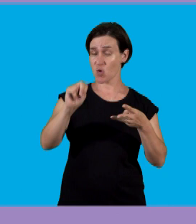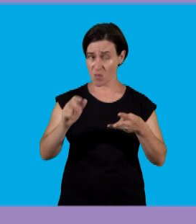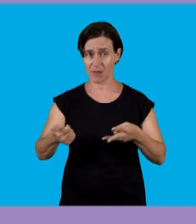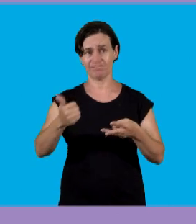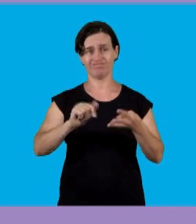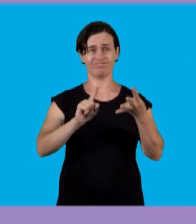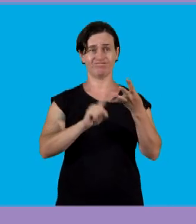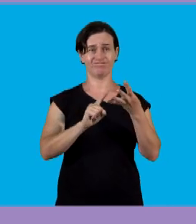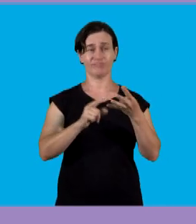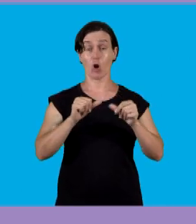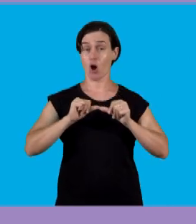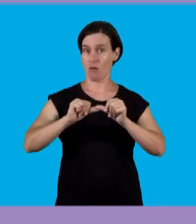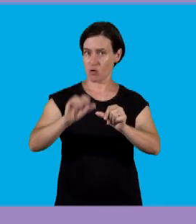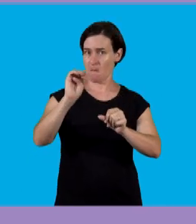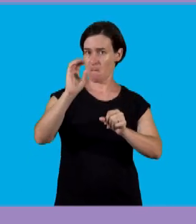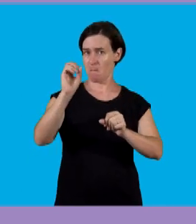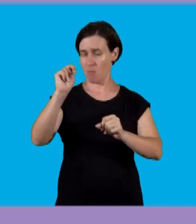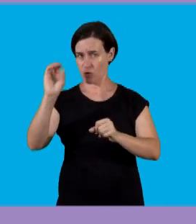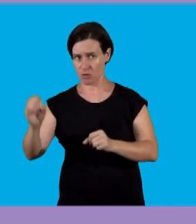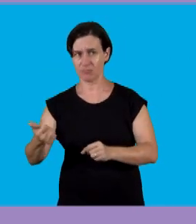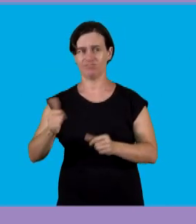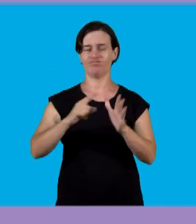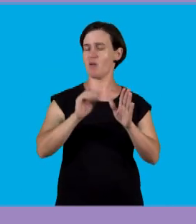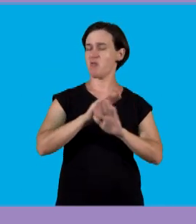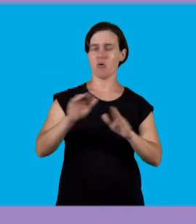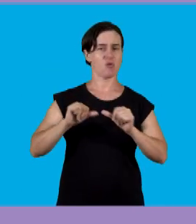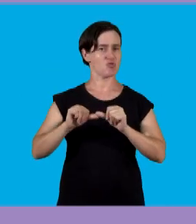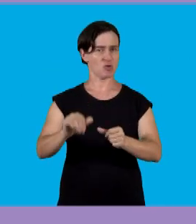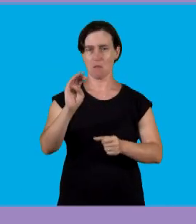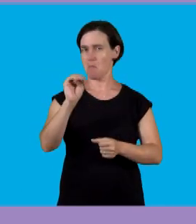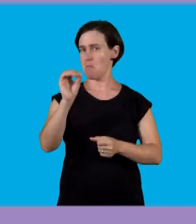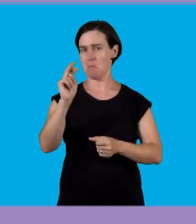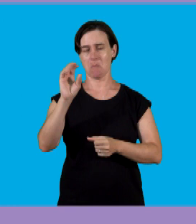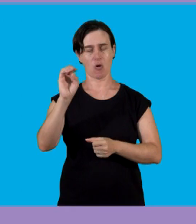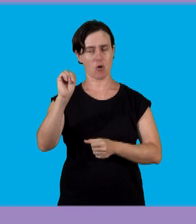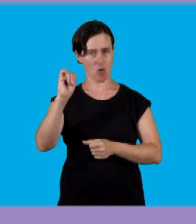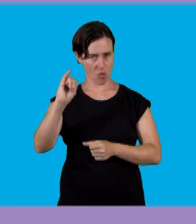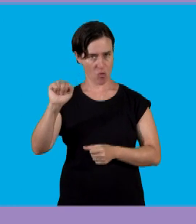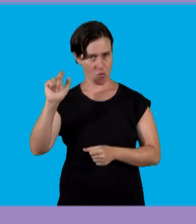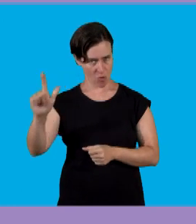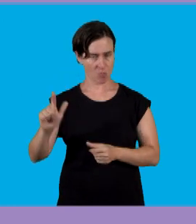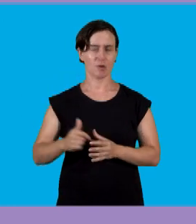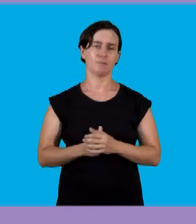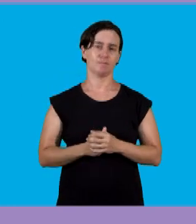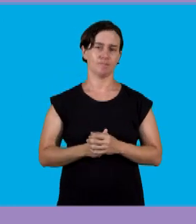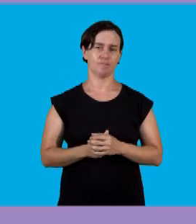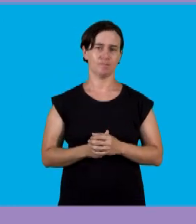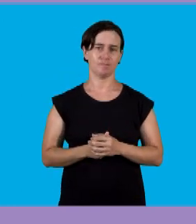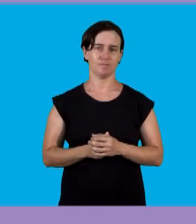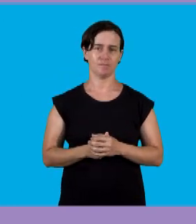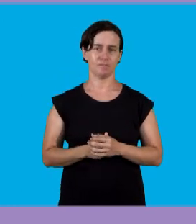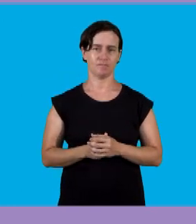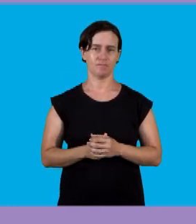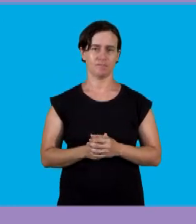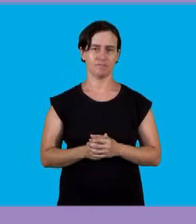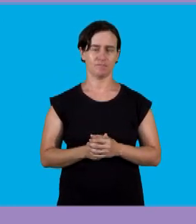trinomial, the constant monomial, and the non-constant monomial.